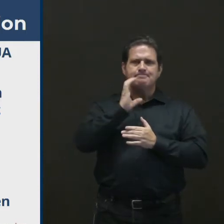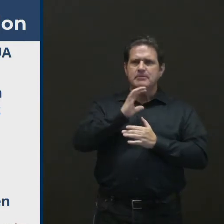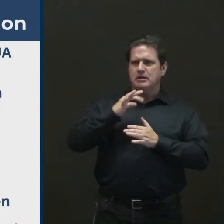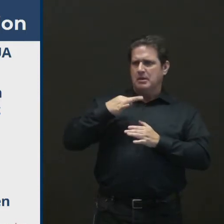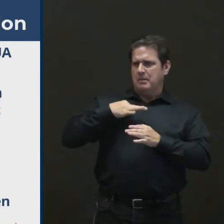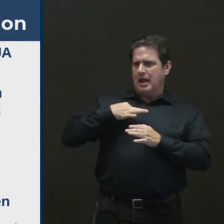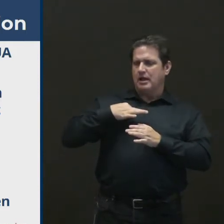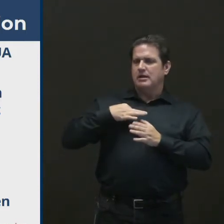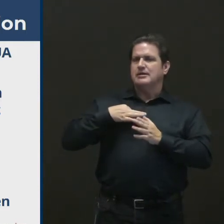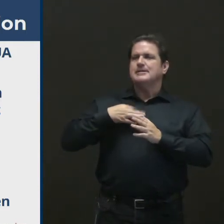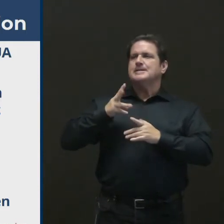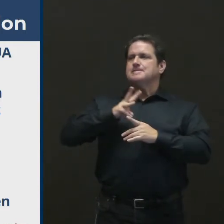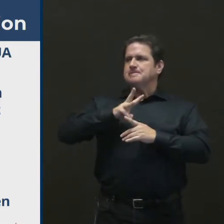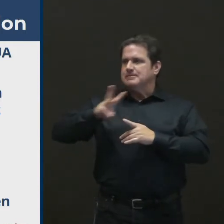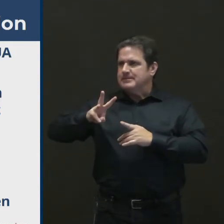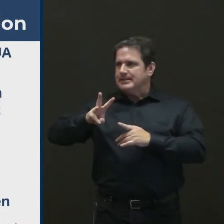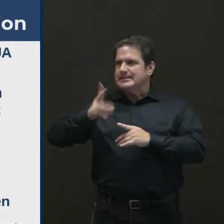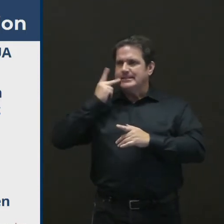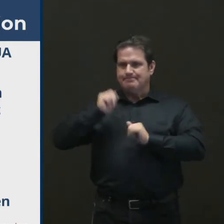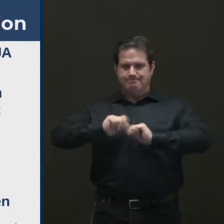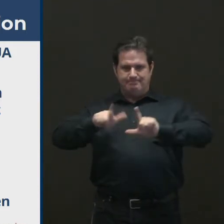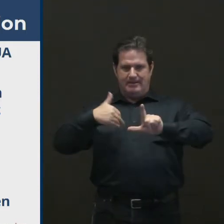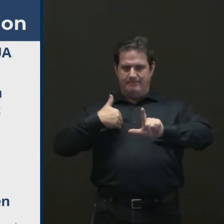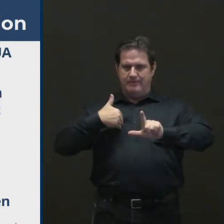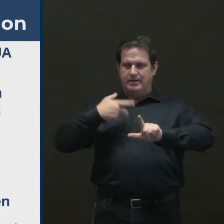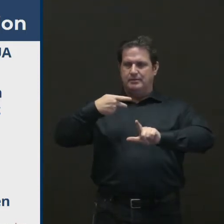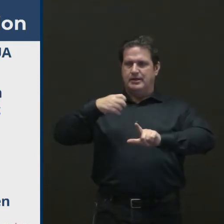would have to go to the website that you see on the screen,